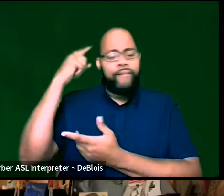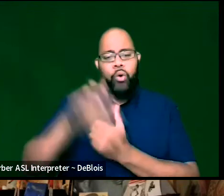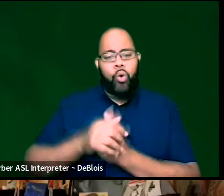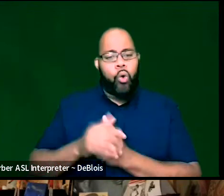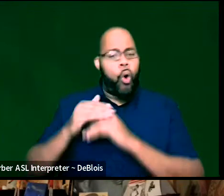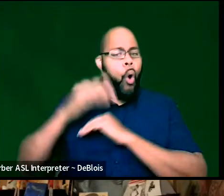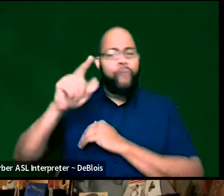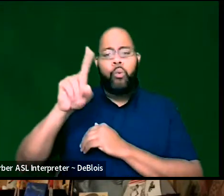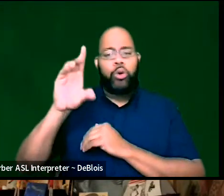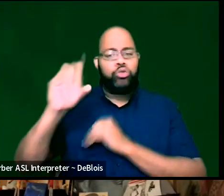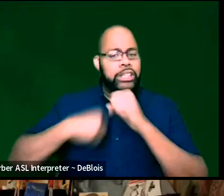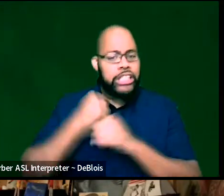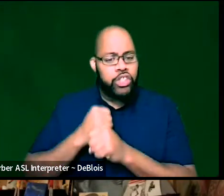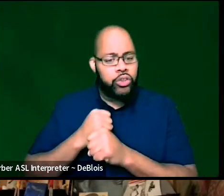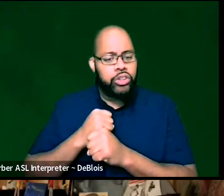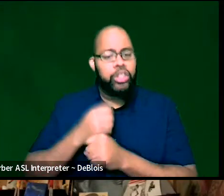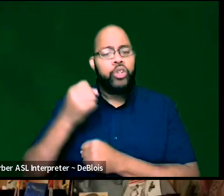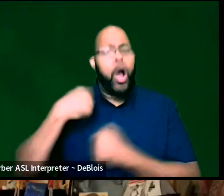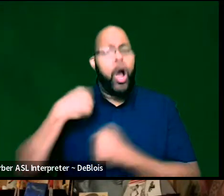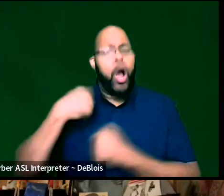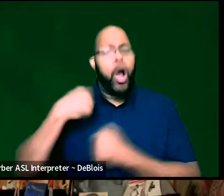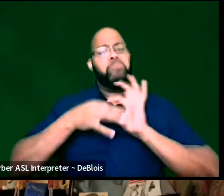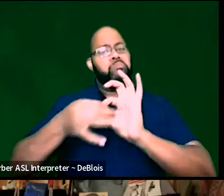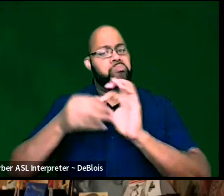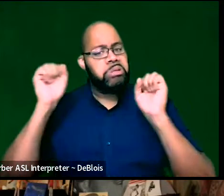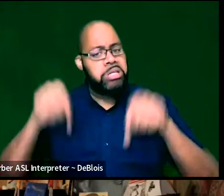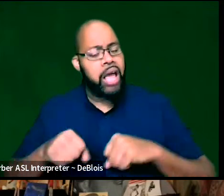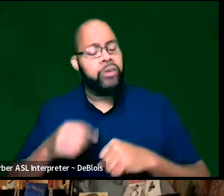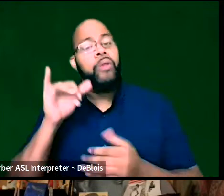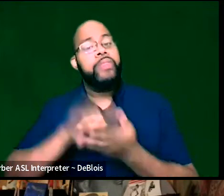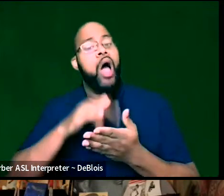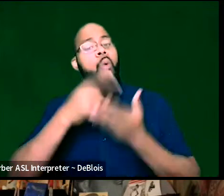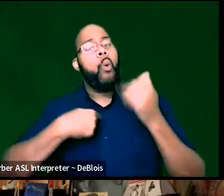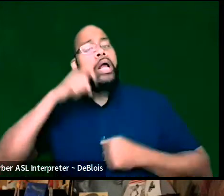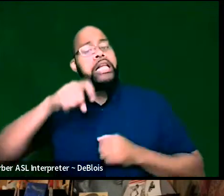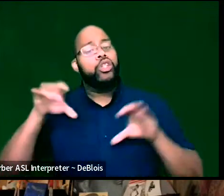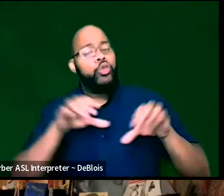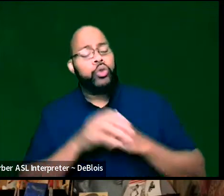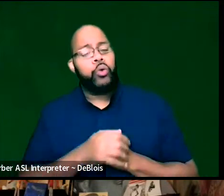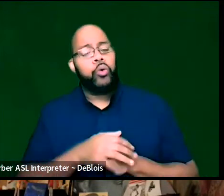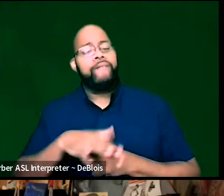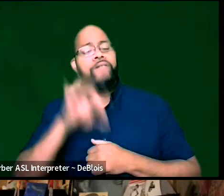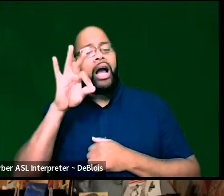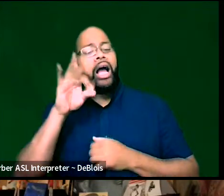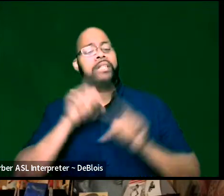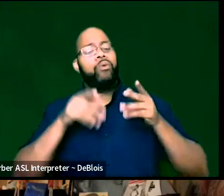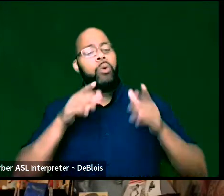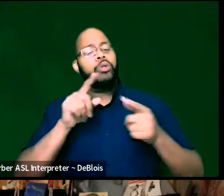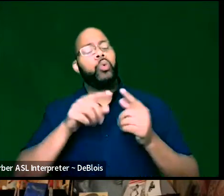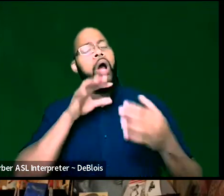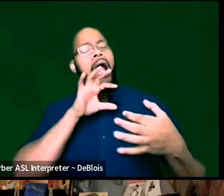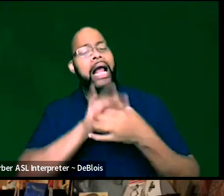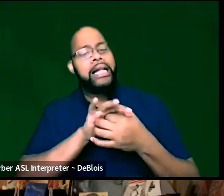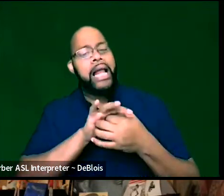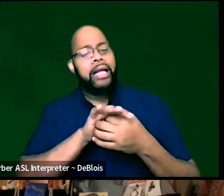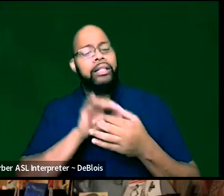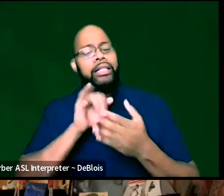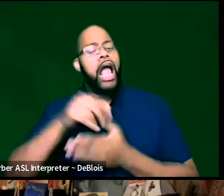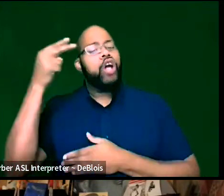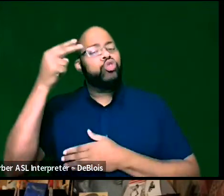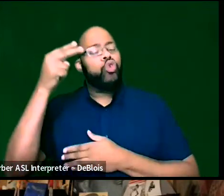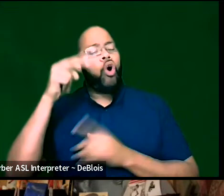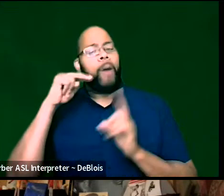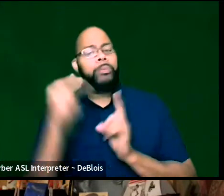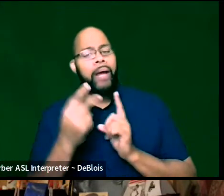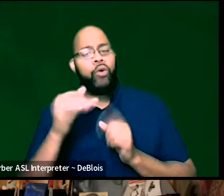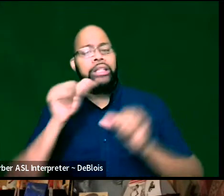over 100 years, and so can I. And so that's what we need to do, is find ways to connect the historical perspective